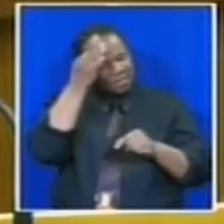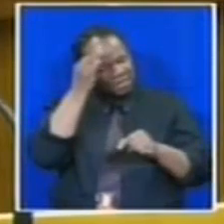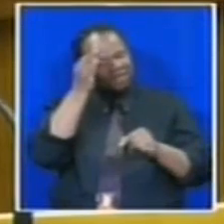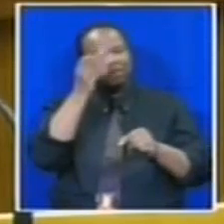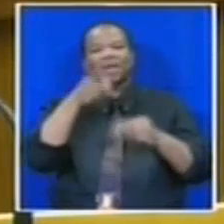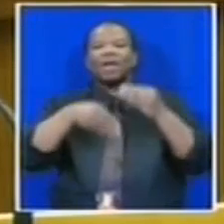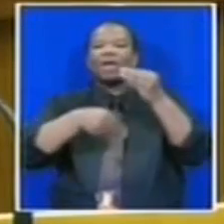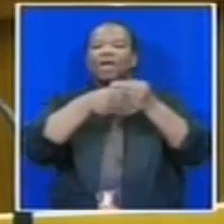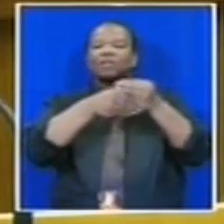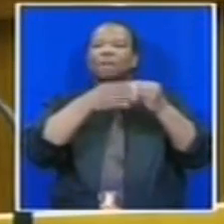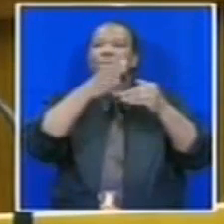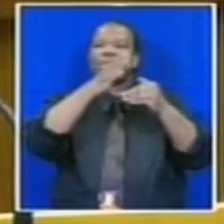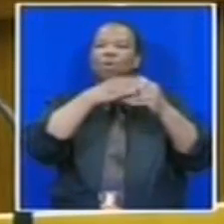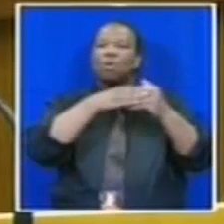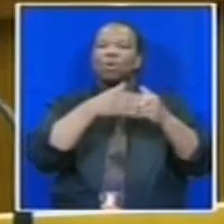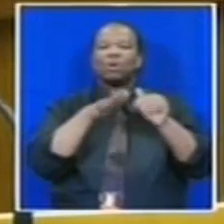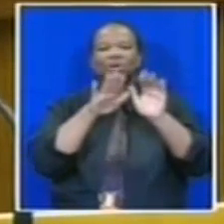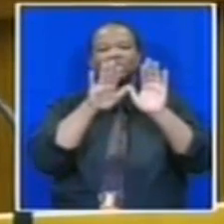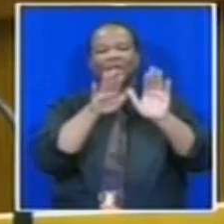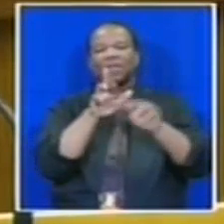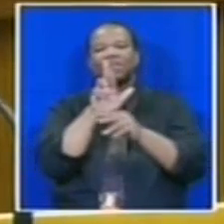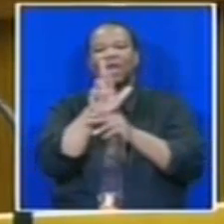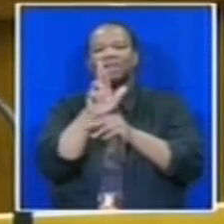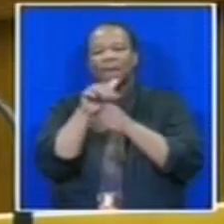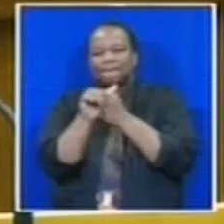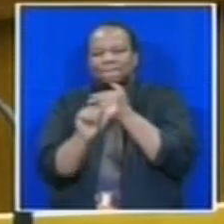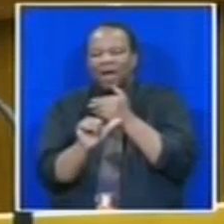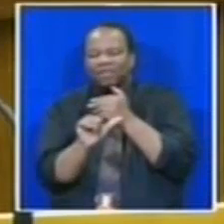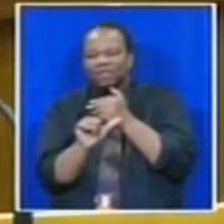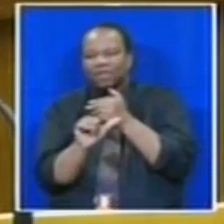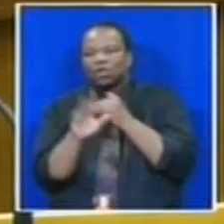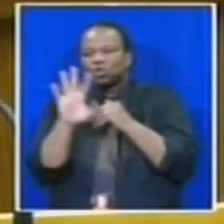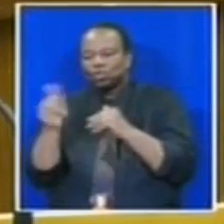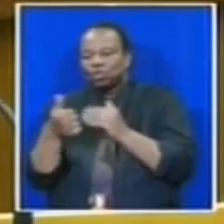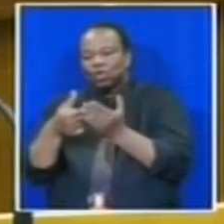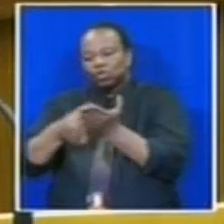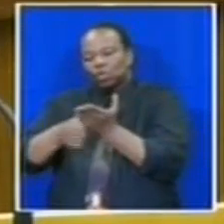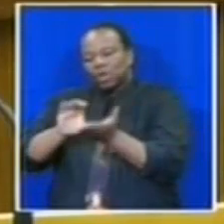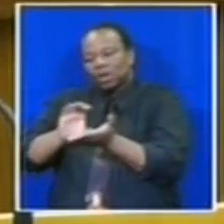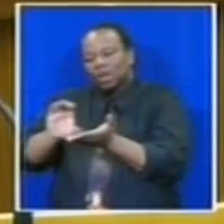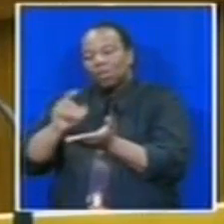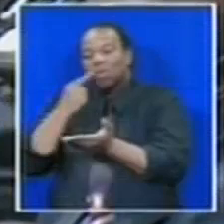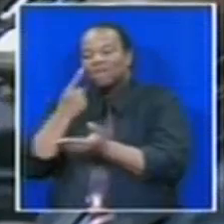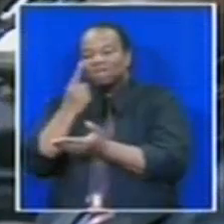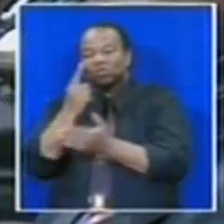additional increase of 10 rands a month to the social grants with effect from October.